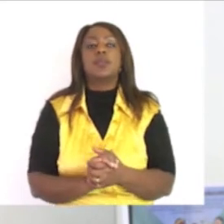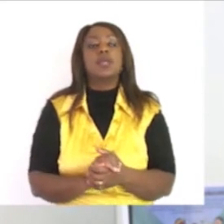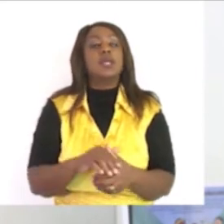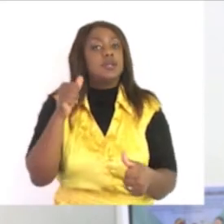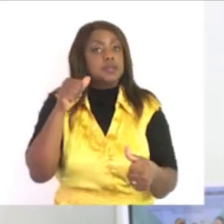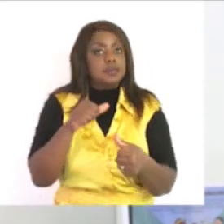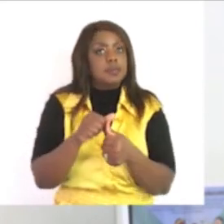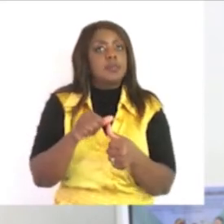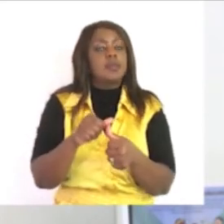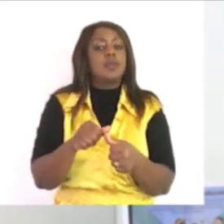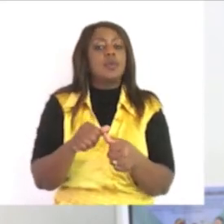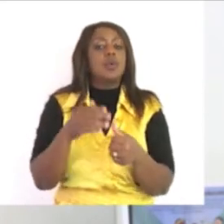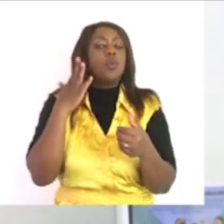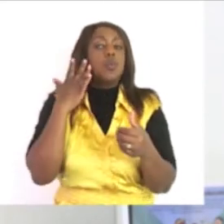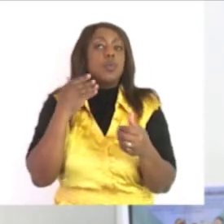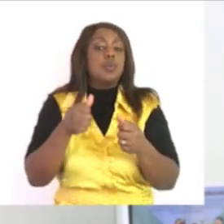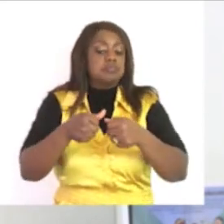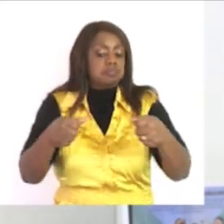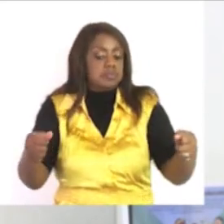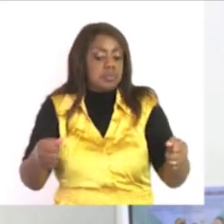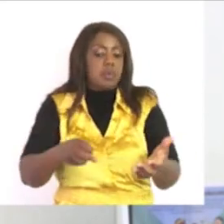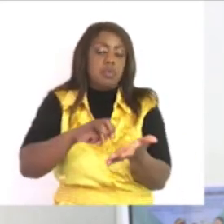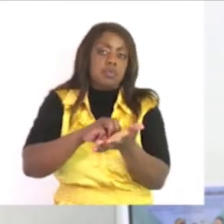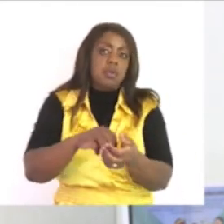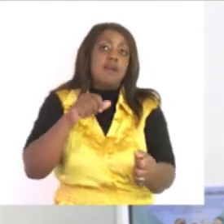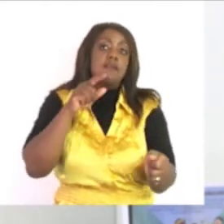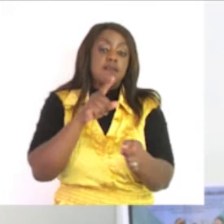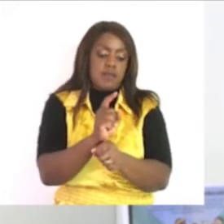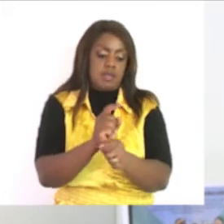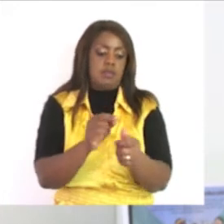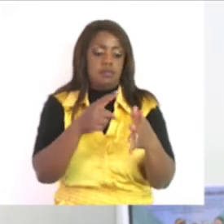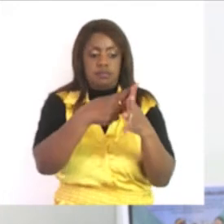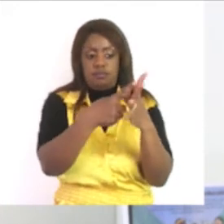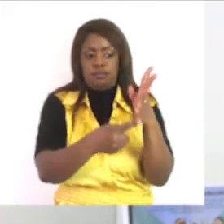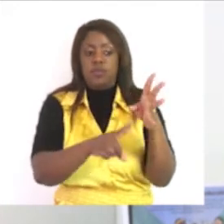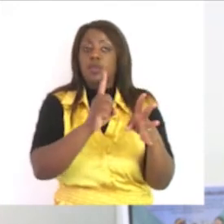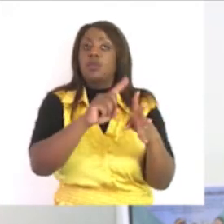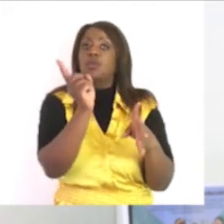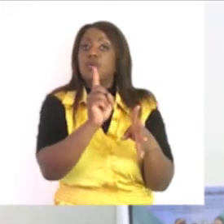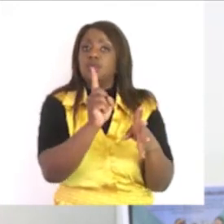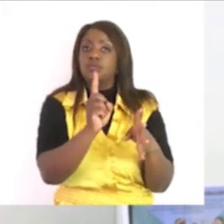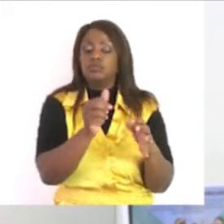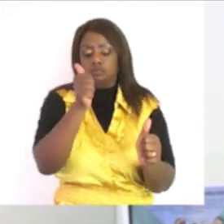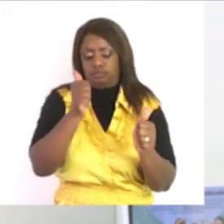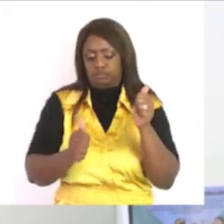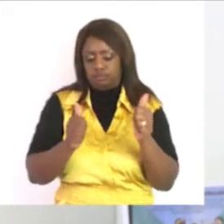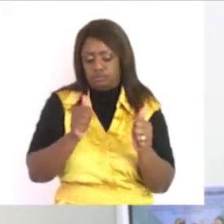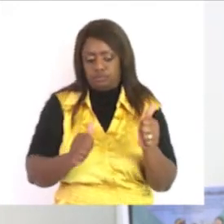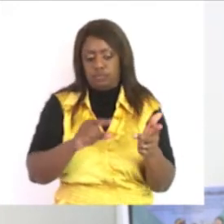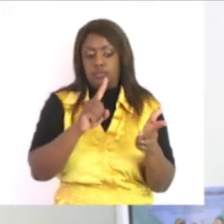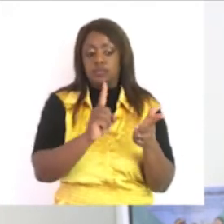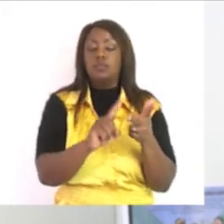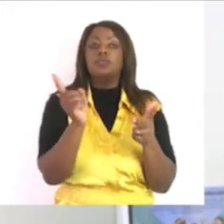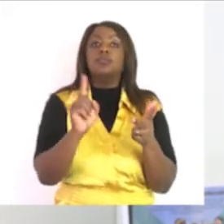looking at the height of a fellow learner or someone. After you give your estimate, you need to measure. Once you measure, find the difference by